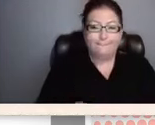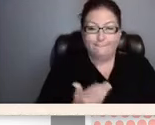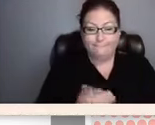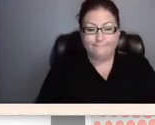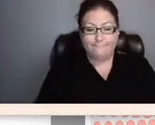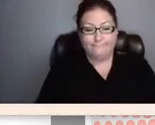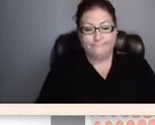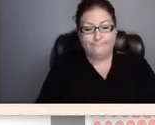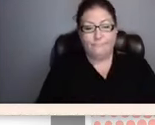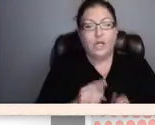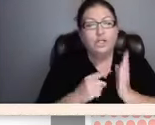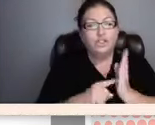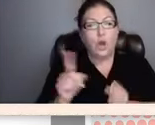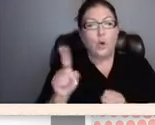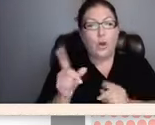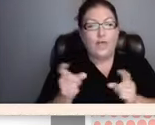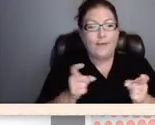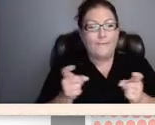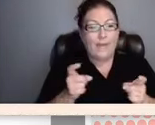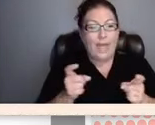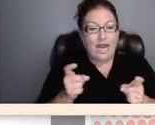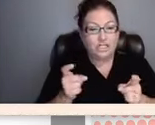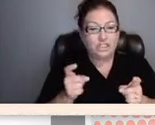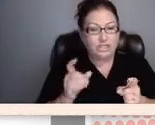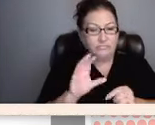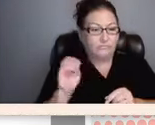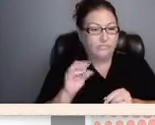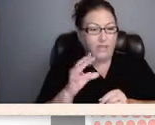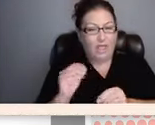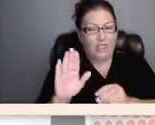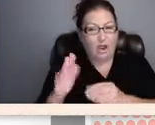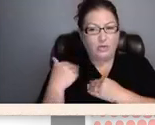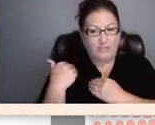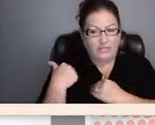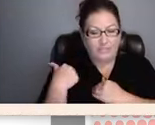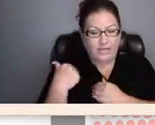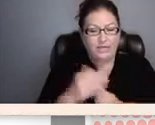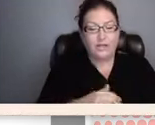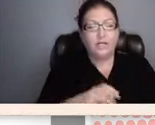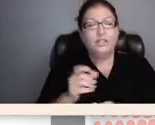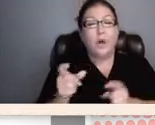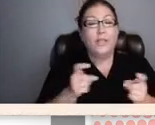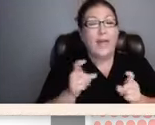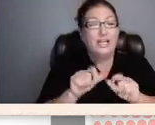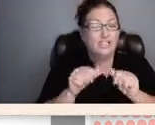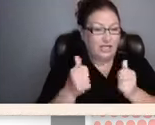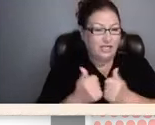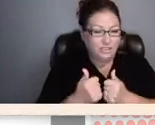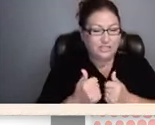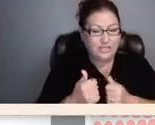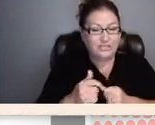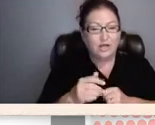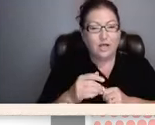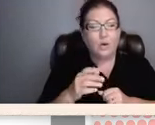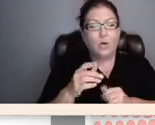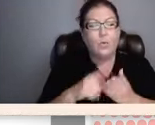show where the managing entity's responsibility is. So the managing and what's broken out is